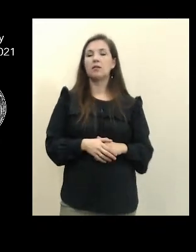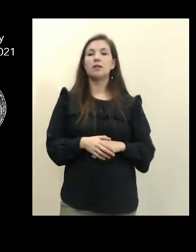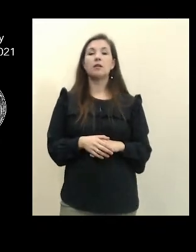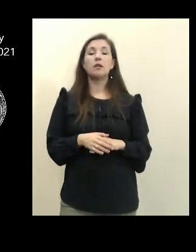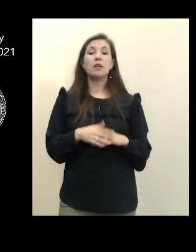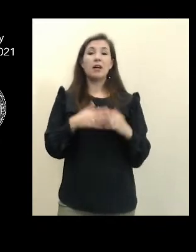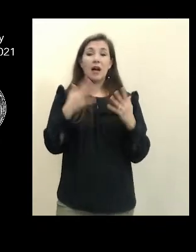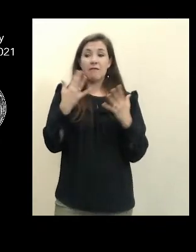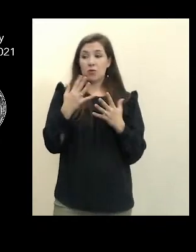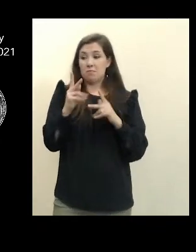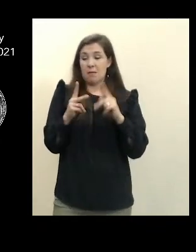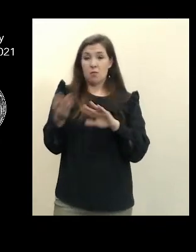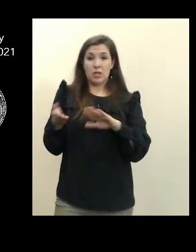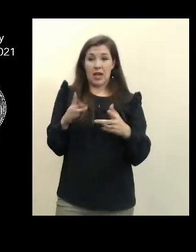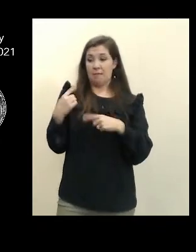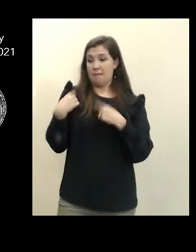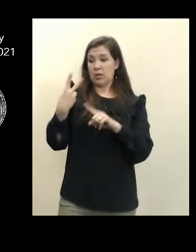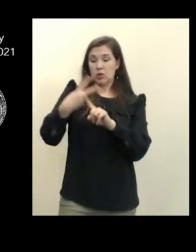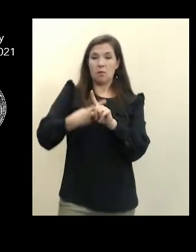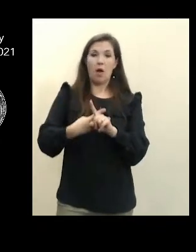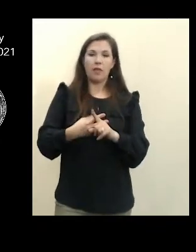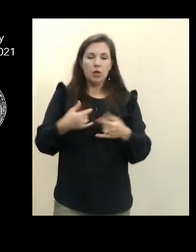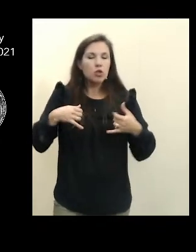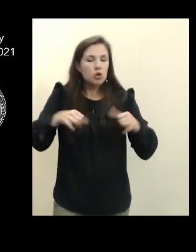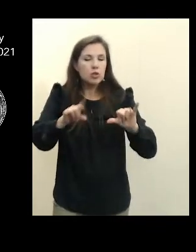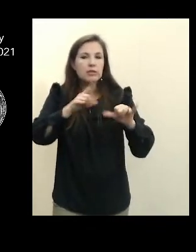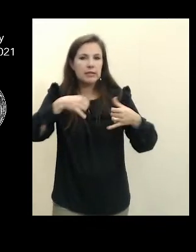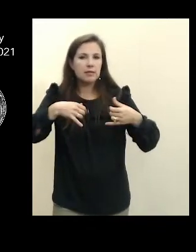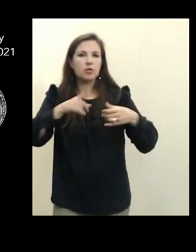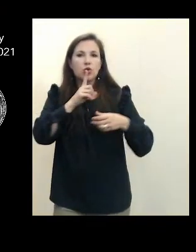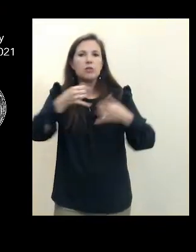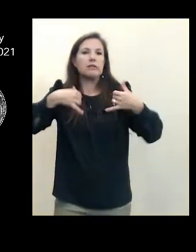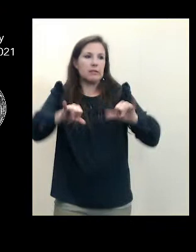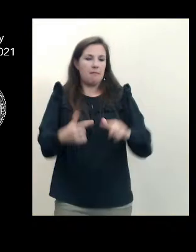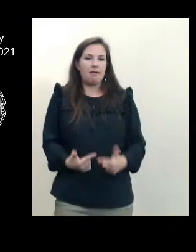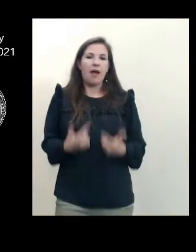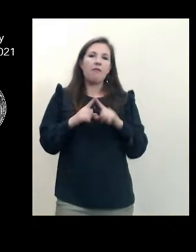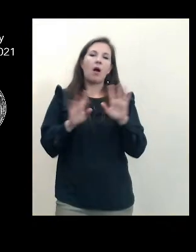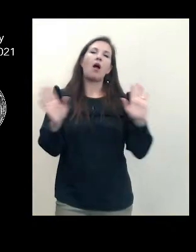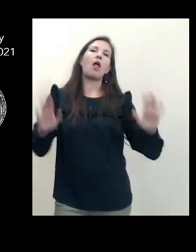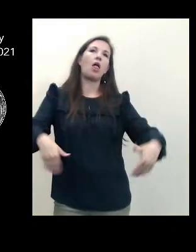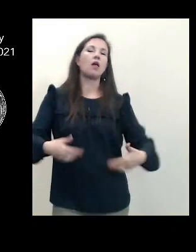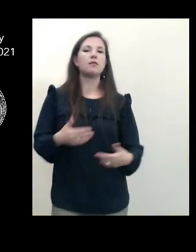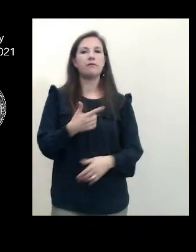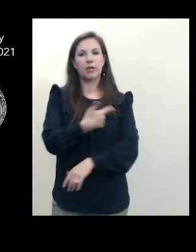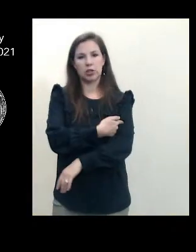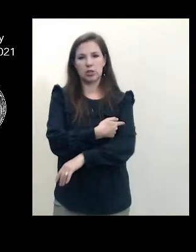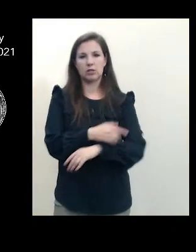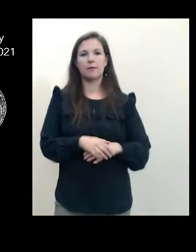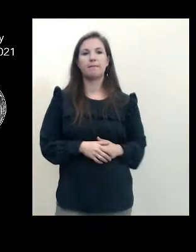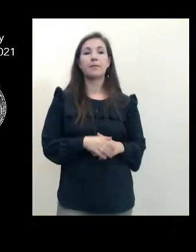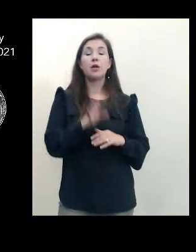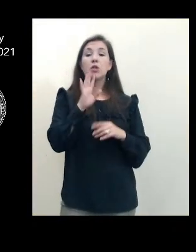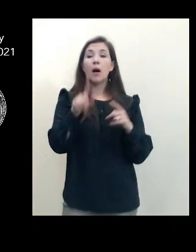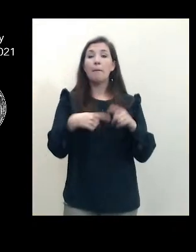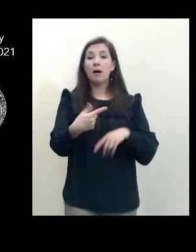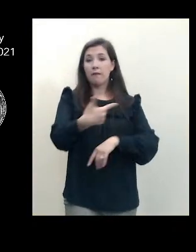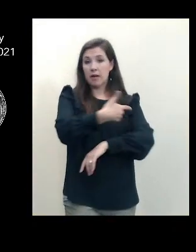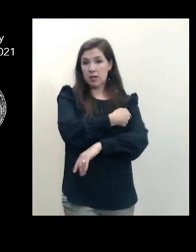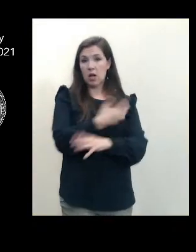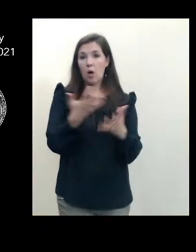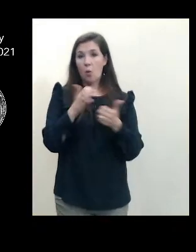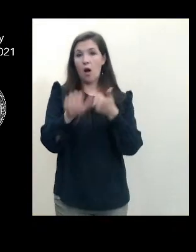months who should be alive, but they didn't get vaccinated. And when we talk about vaccination, I do want to give an